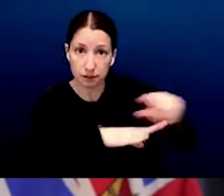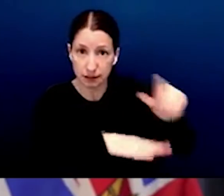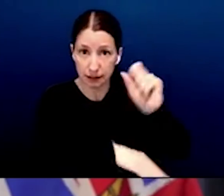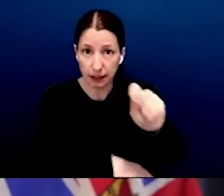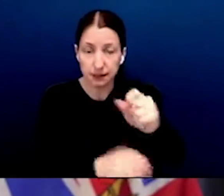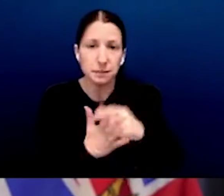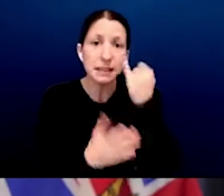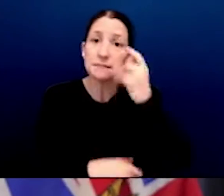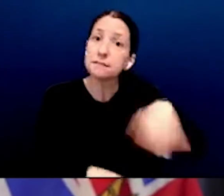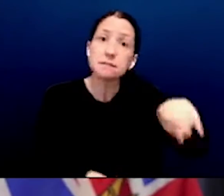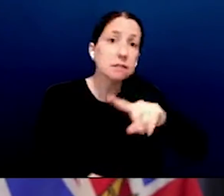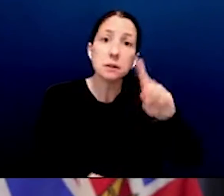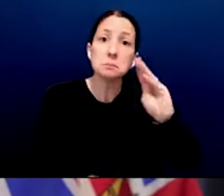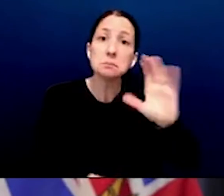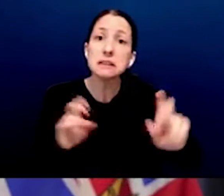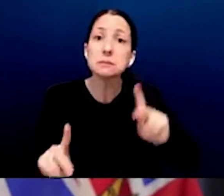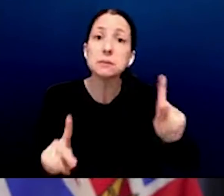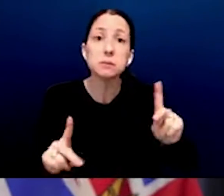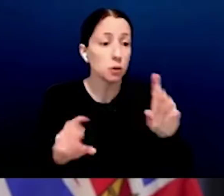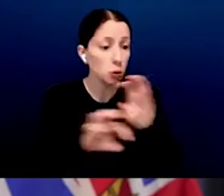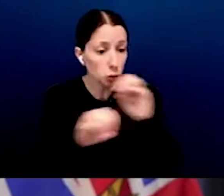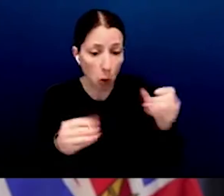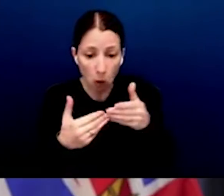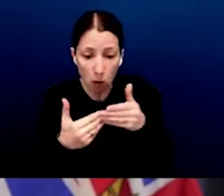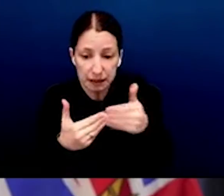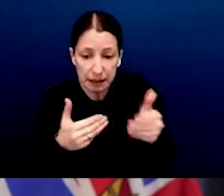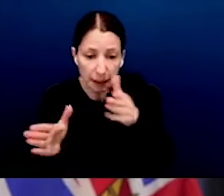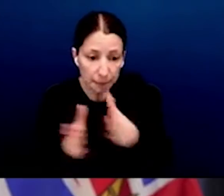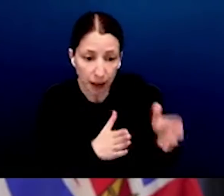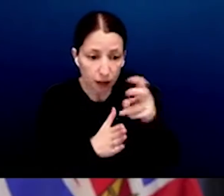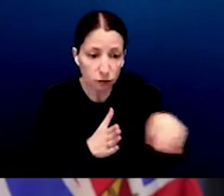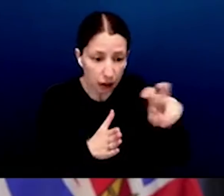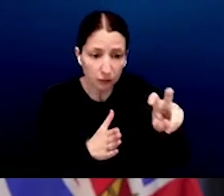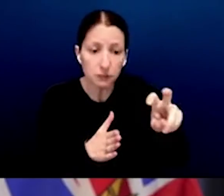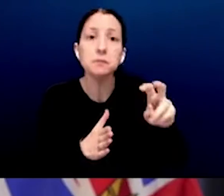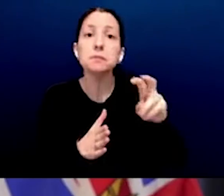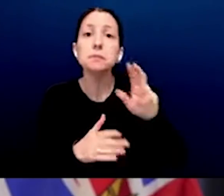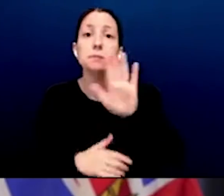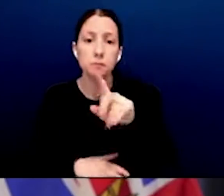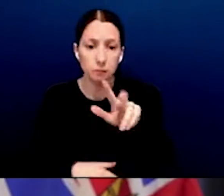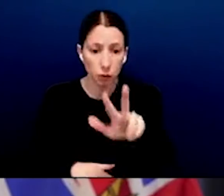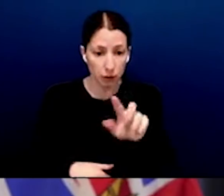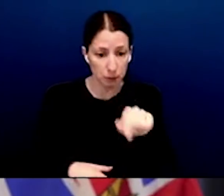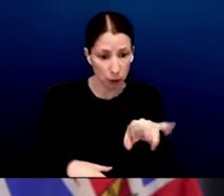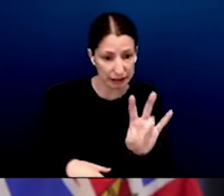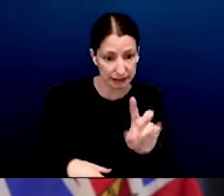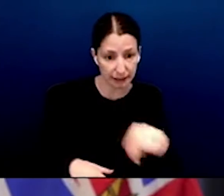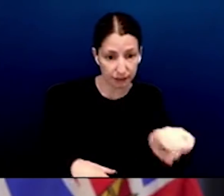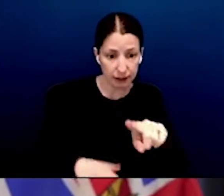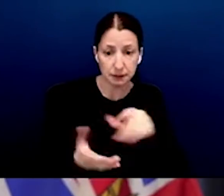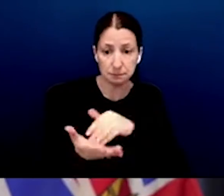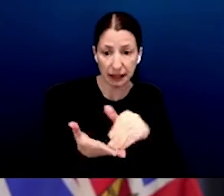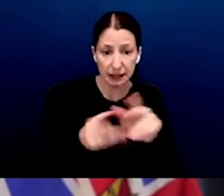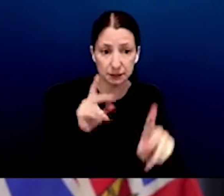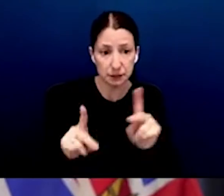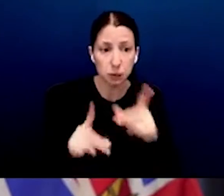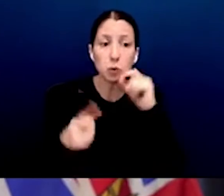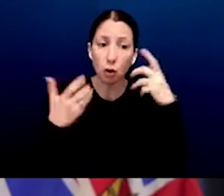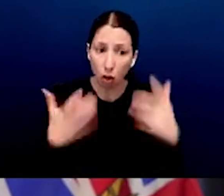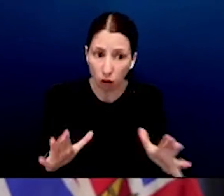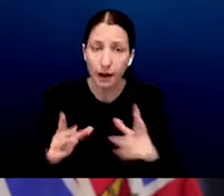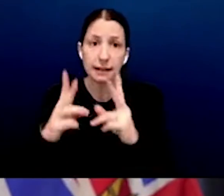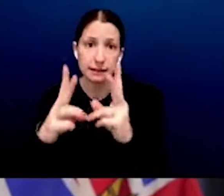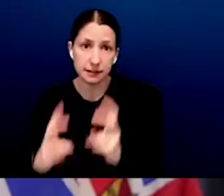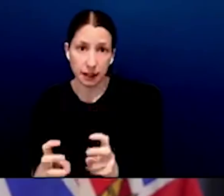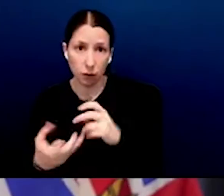no plans to travel in the immediate future, the 3.7 million of you who have already downloaded a BC immunization